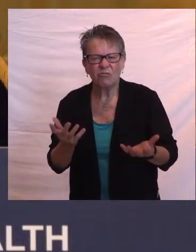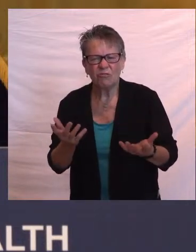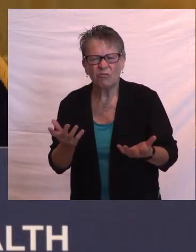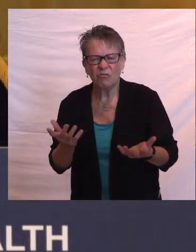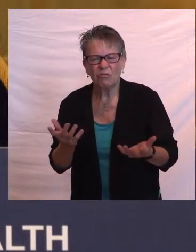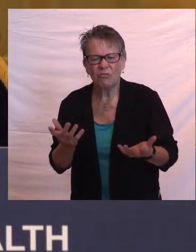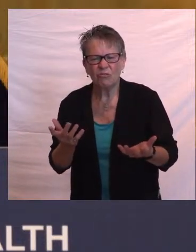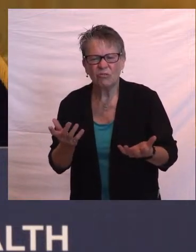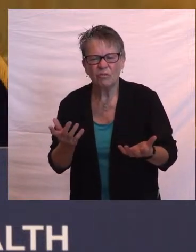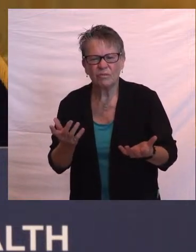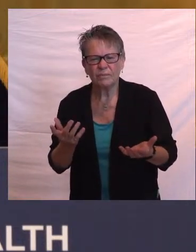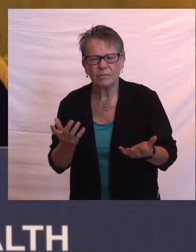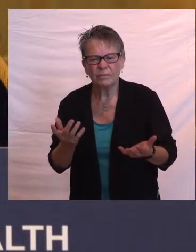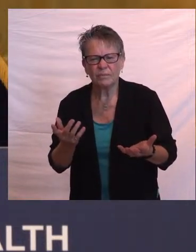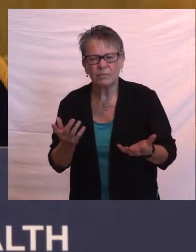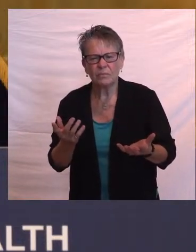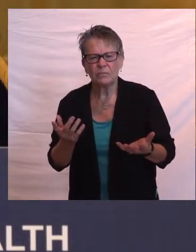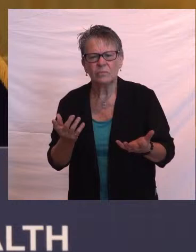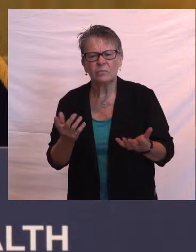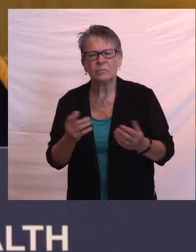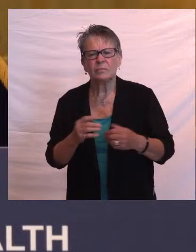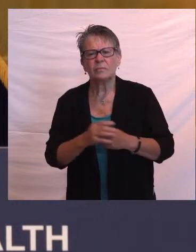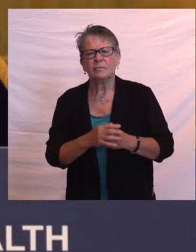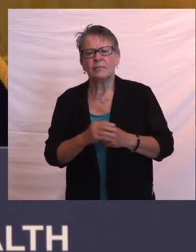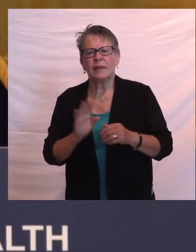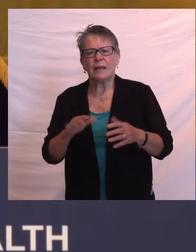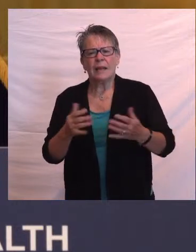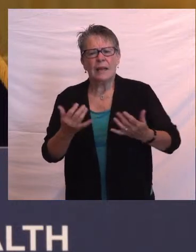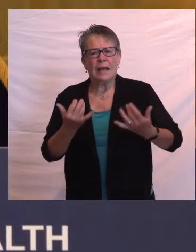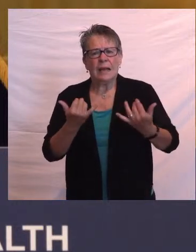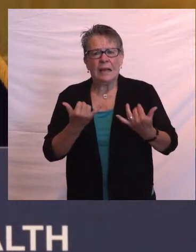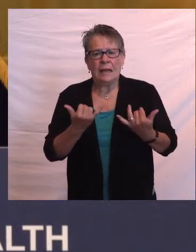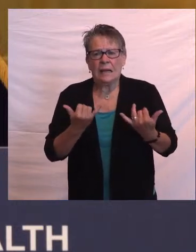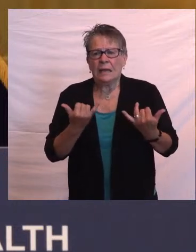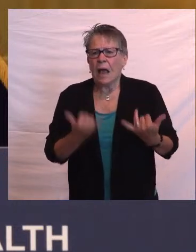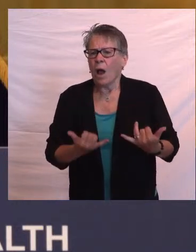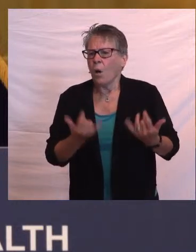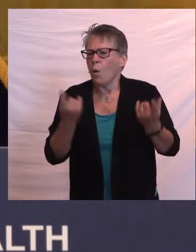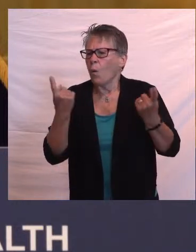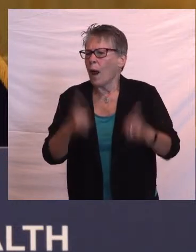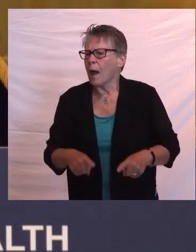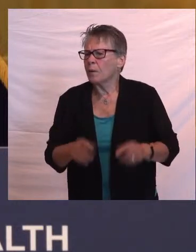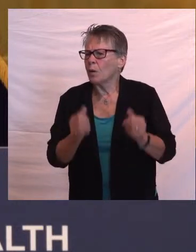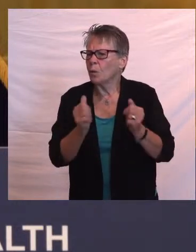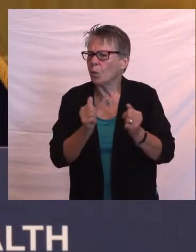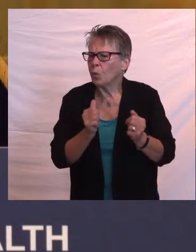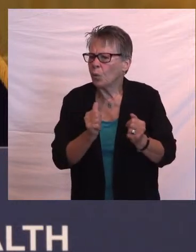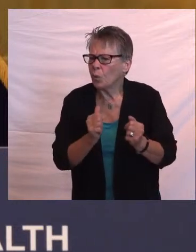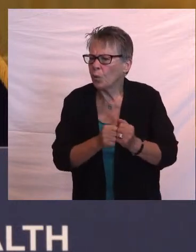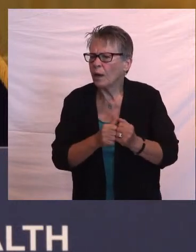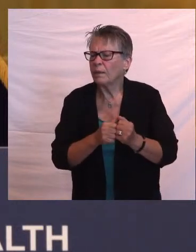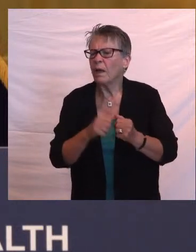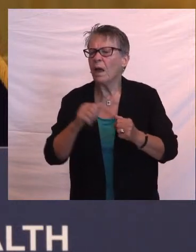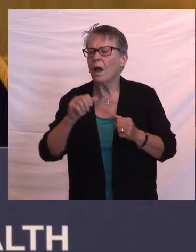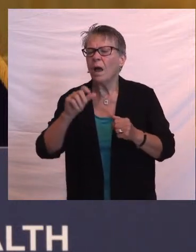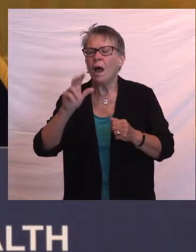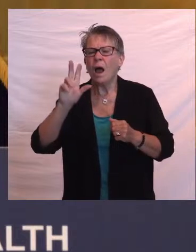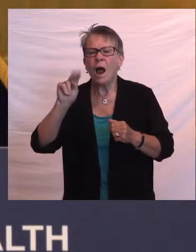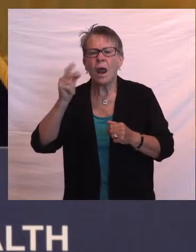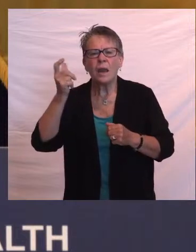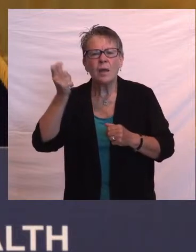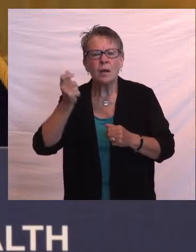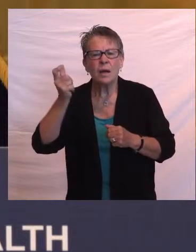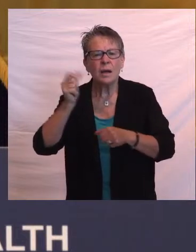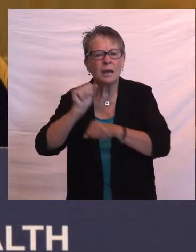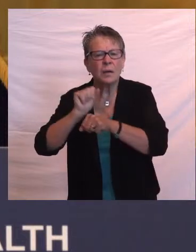months and continues to be for some? I love the way you ask these questions. I think for privacy, we never respond to